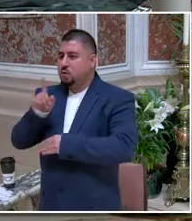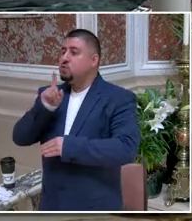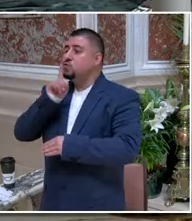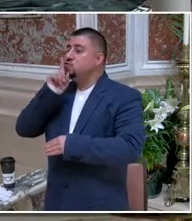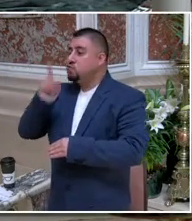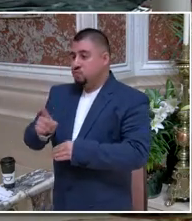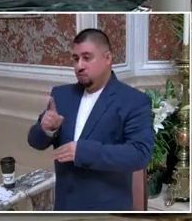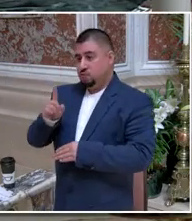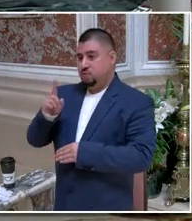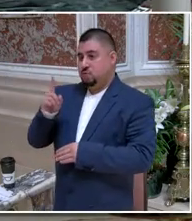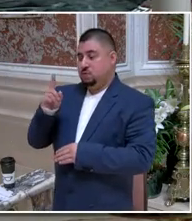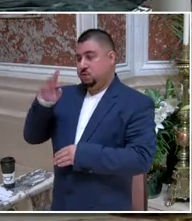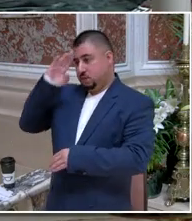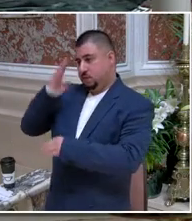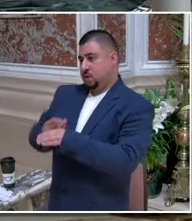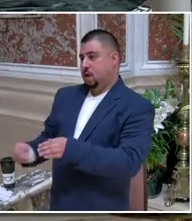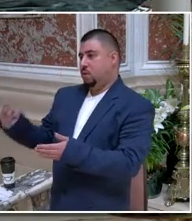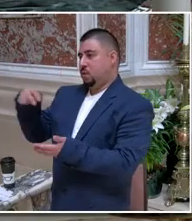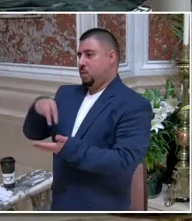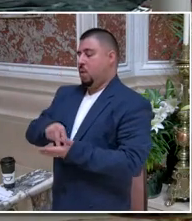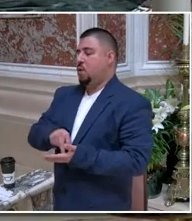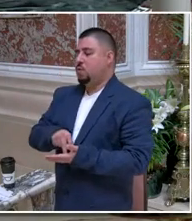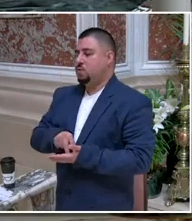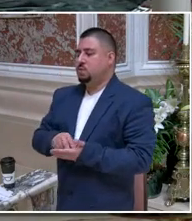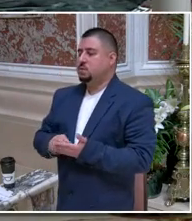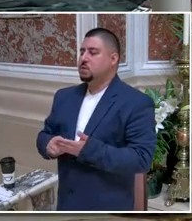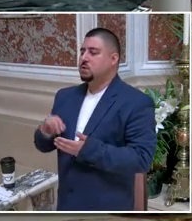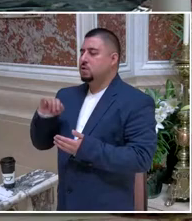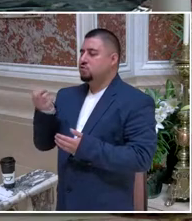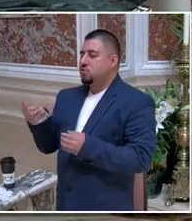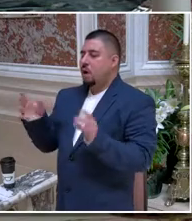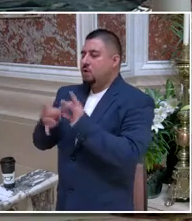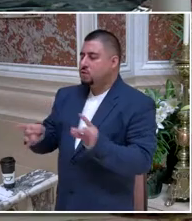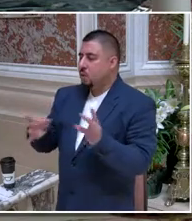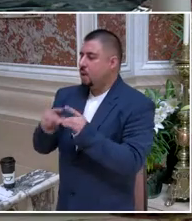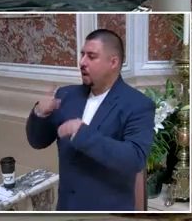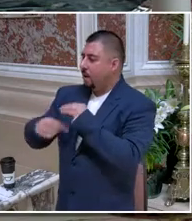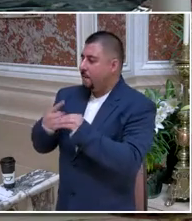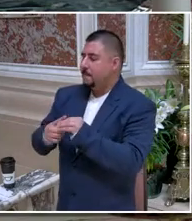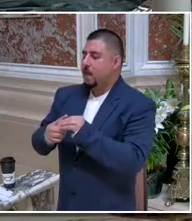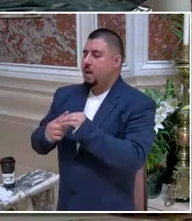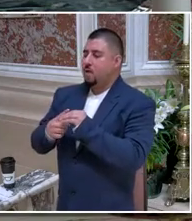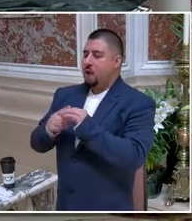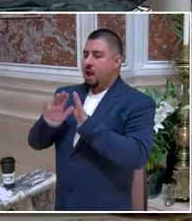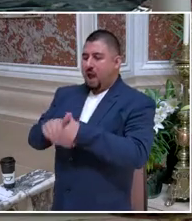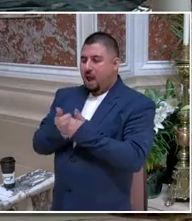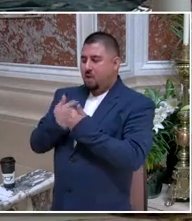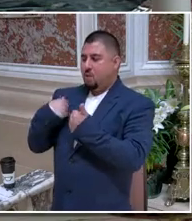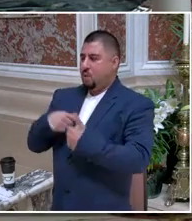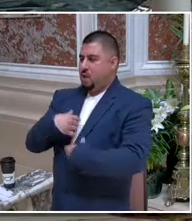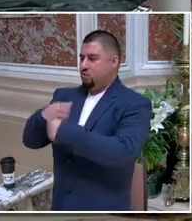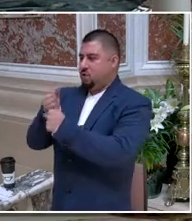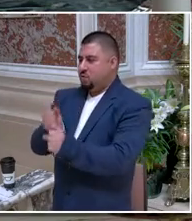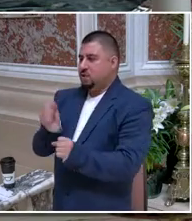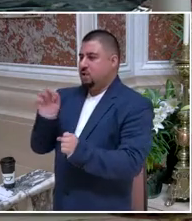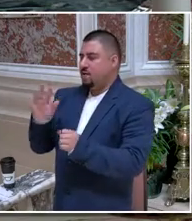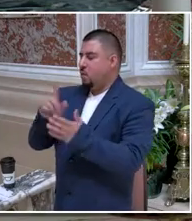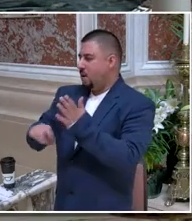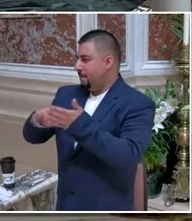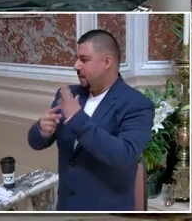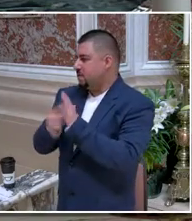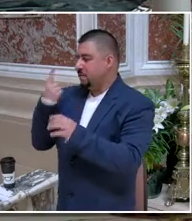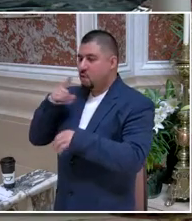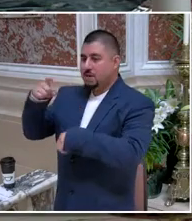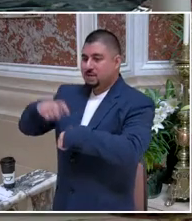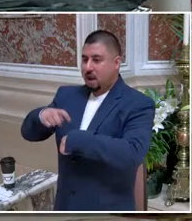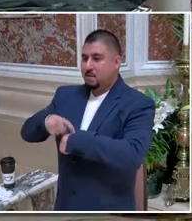sun rose. John's story is all about the recreation of time